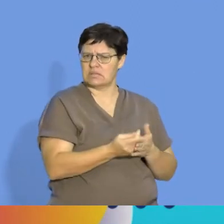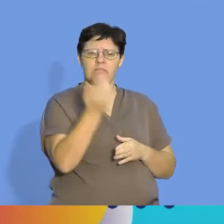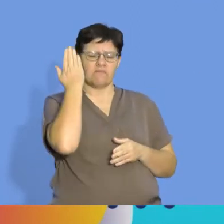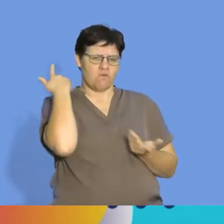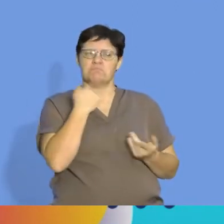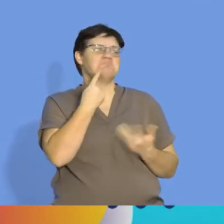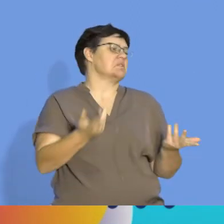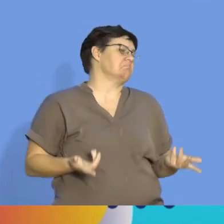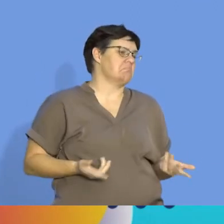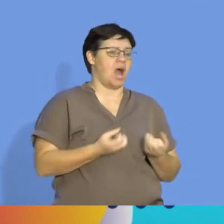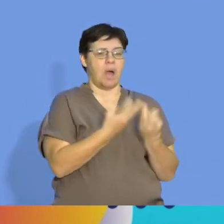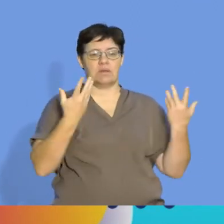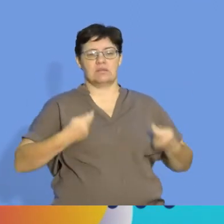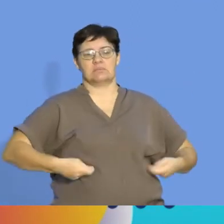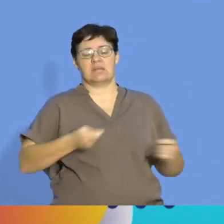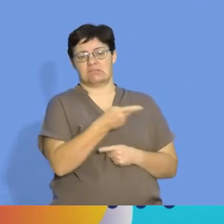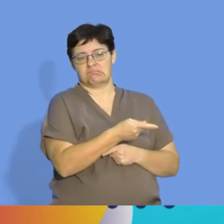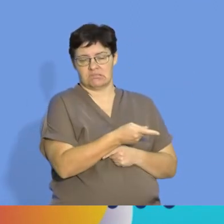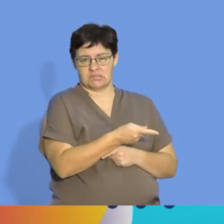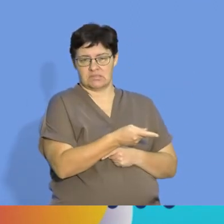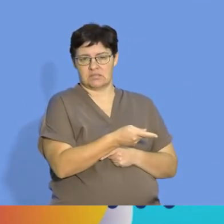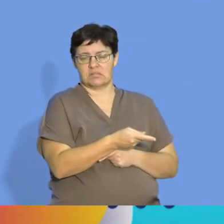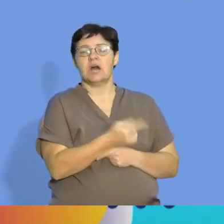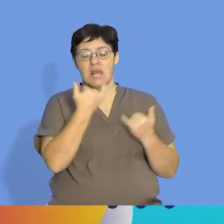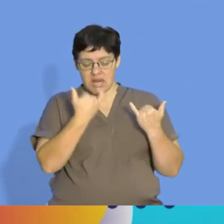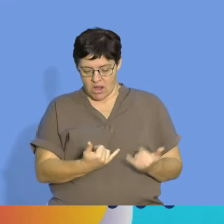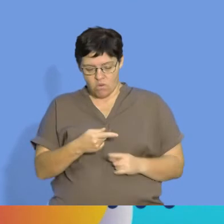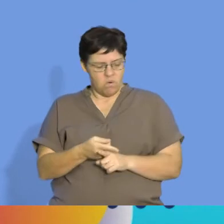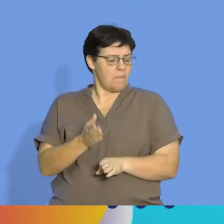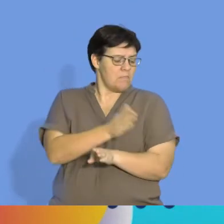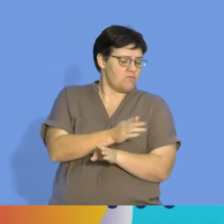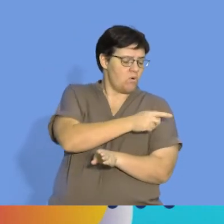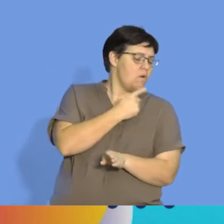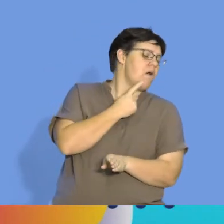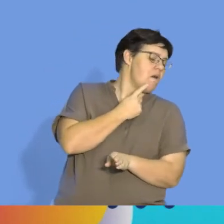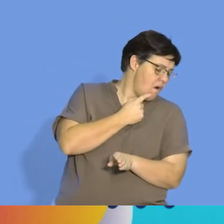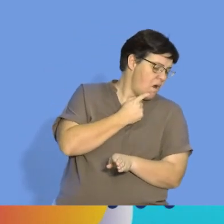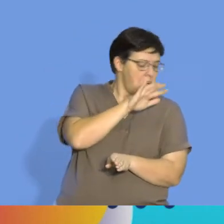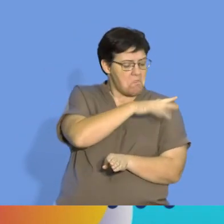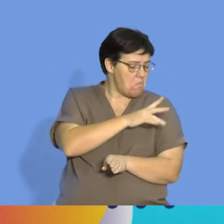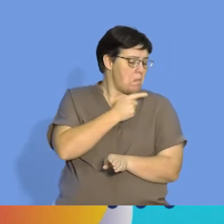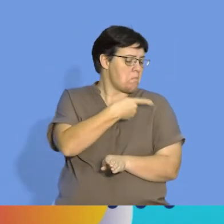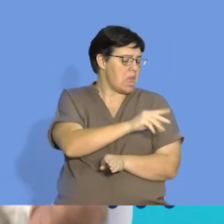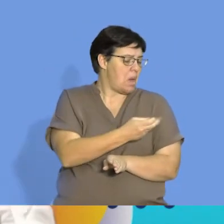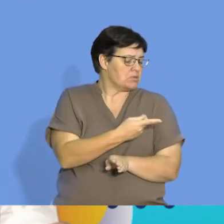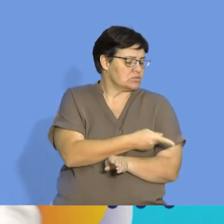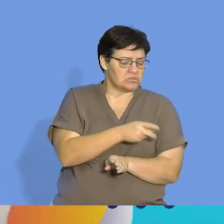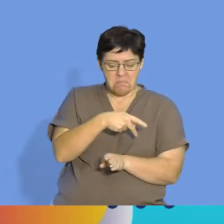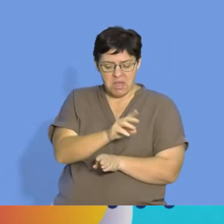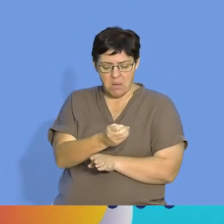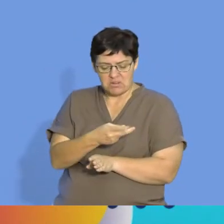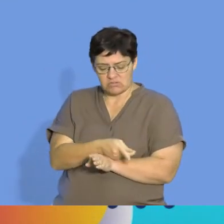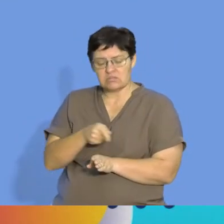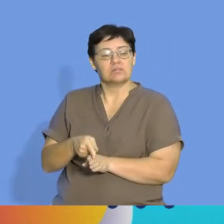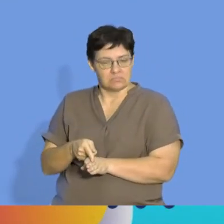if you spent X amount of money, you use that as your basis, and then you work from that.